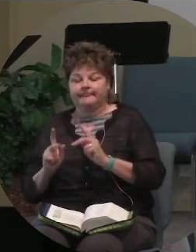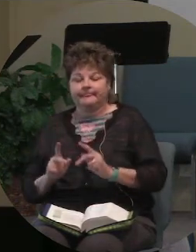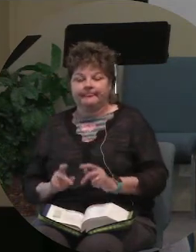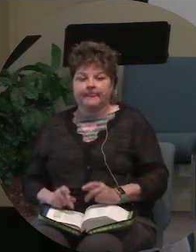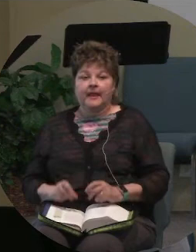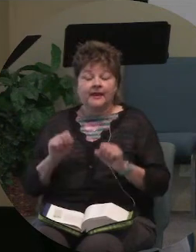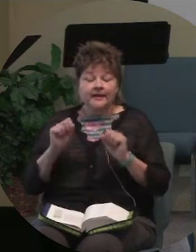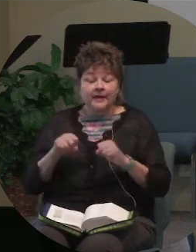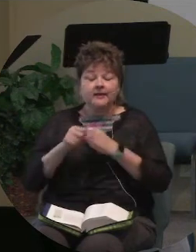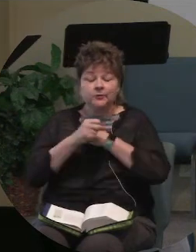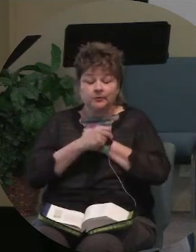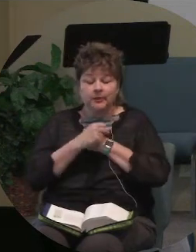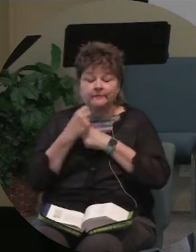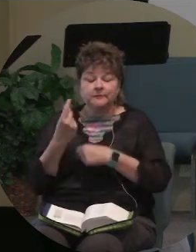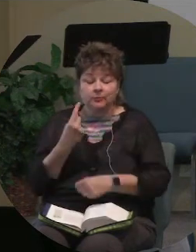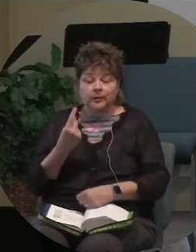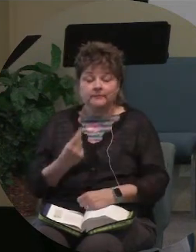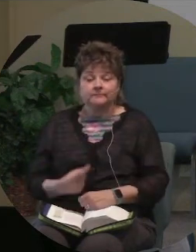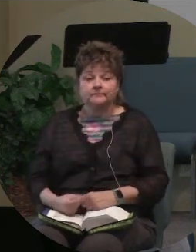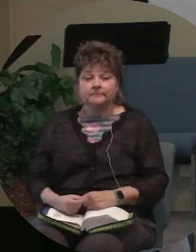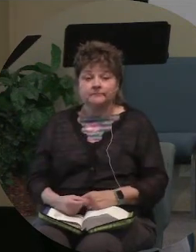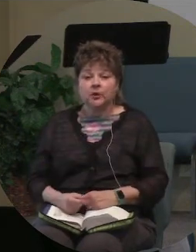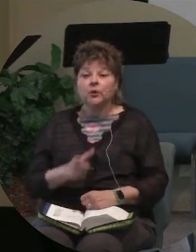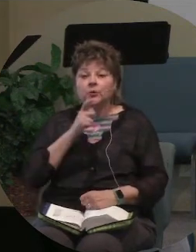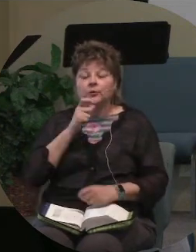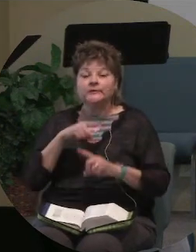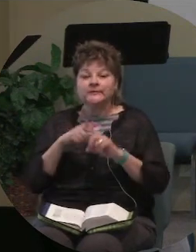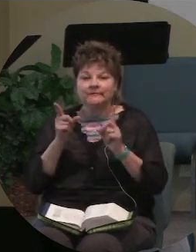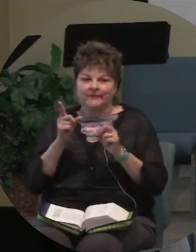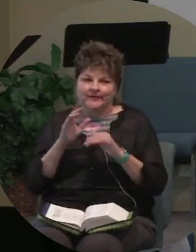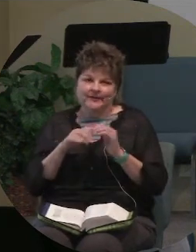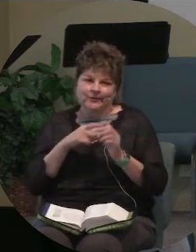Can you love someone who's different than you?